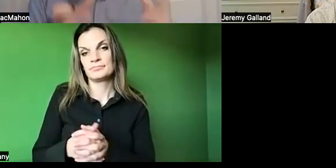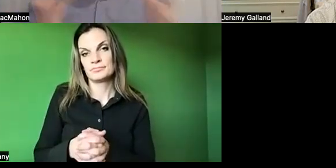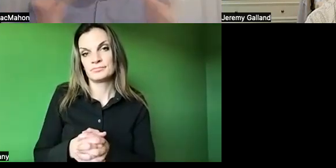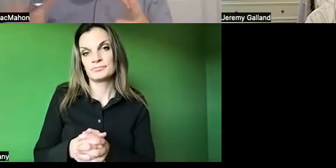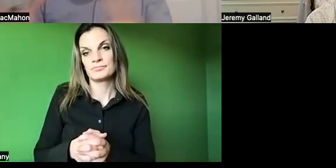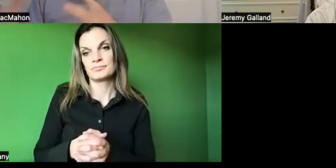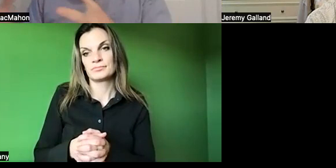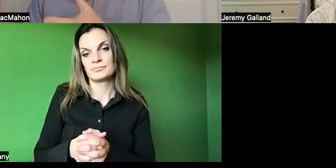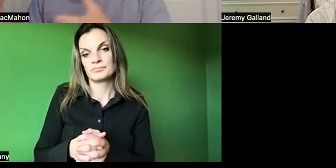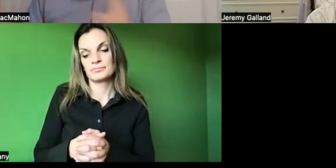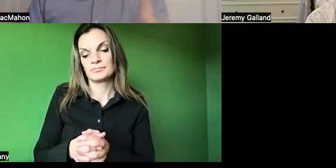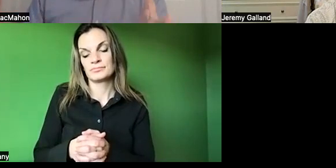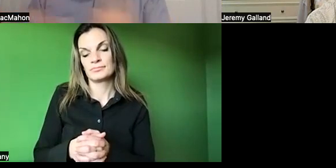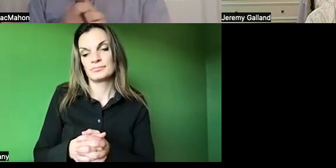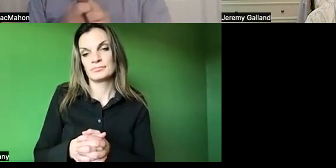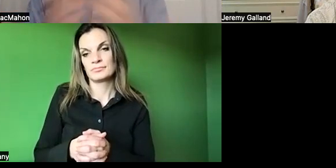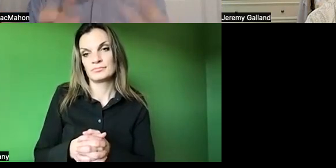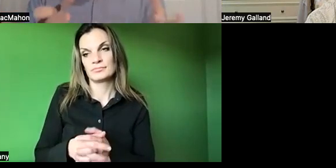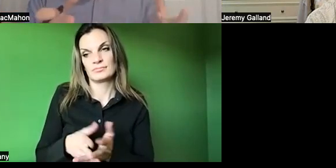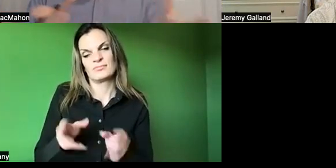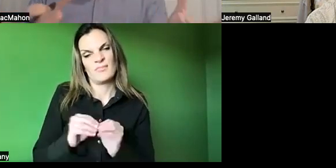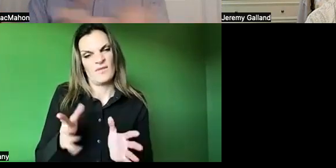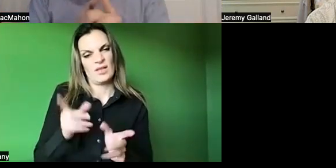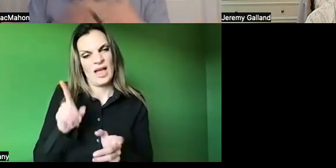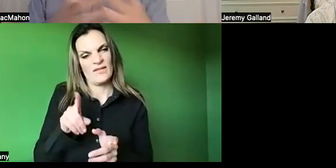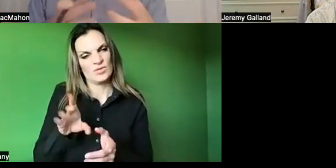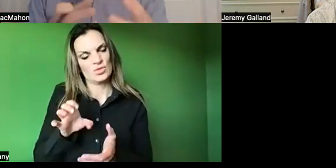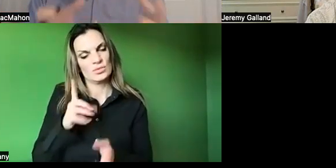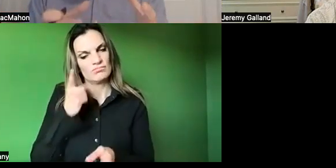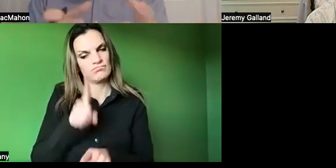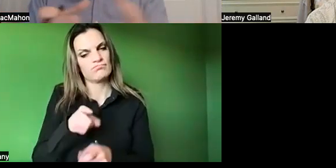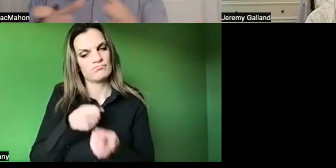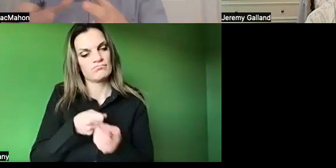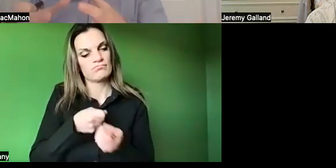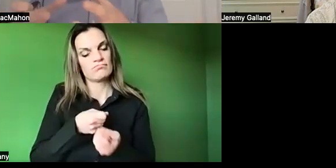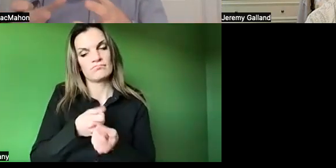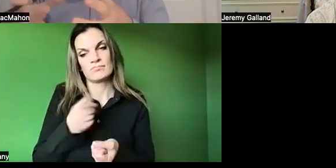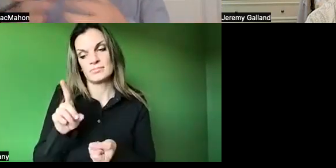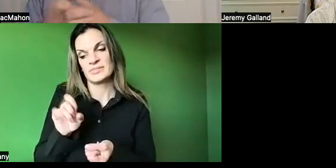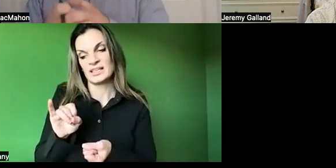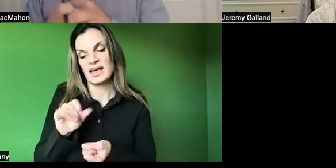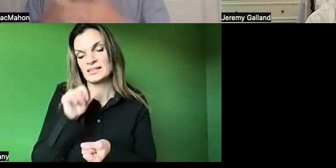could anyone in good conscience be against that? So agree with everything that they said, and for me, DEI is not a